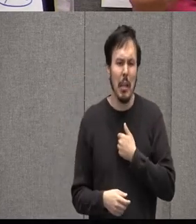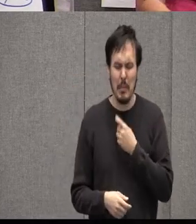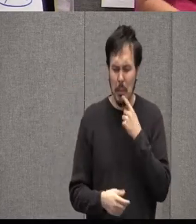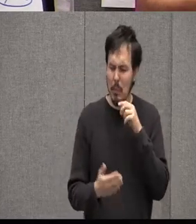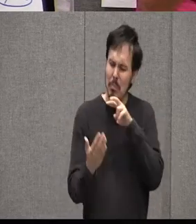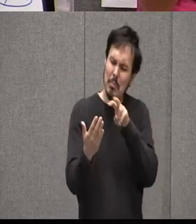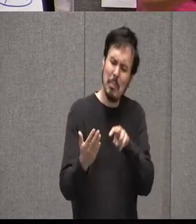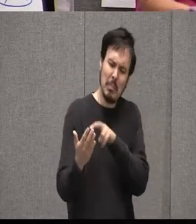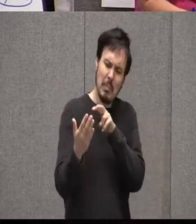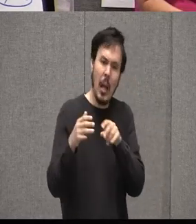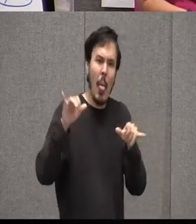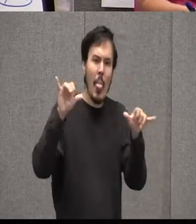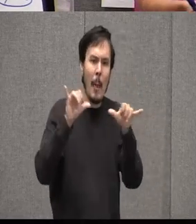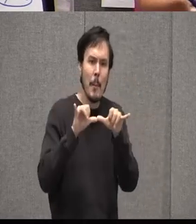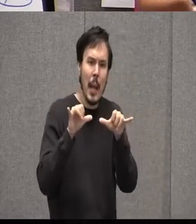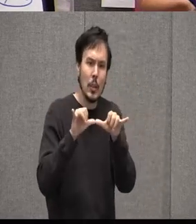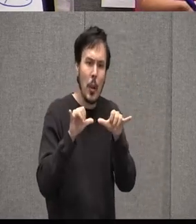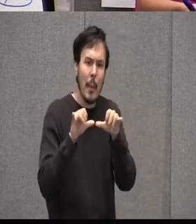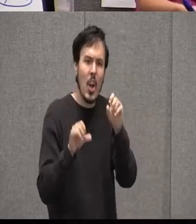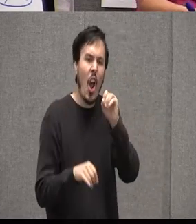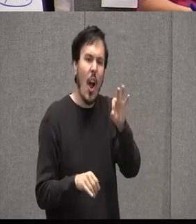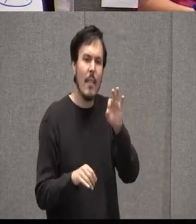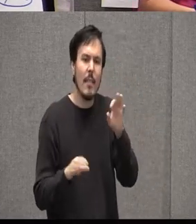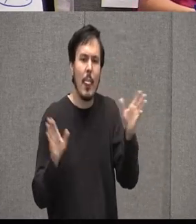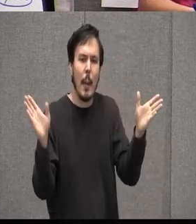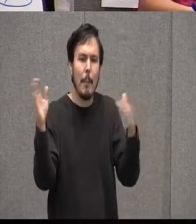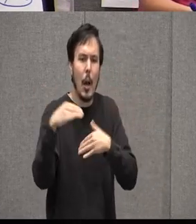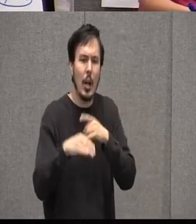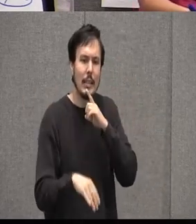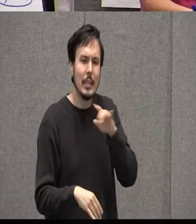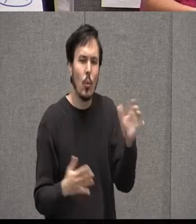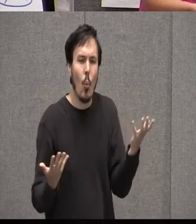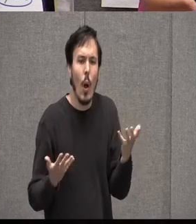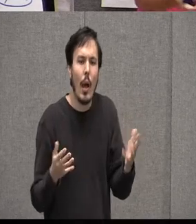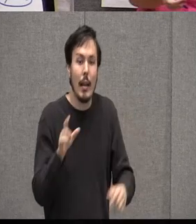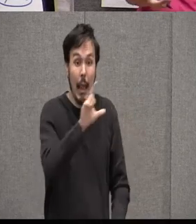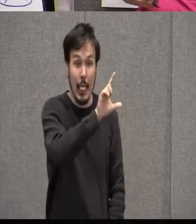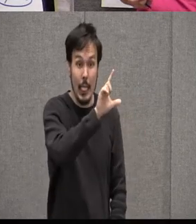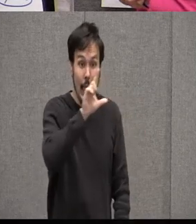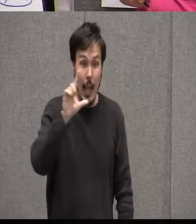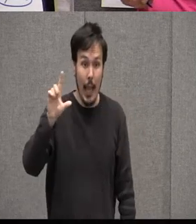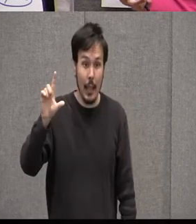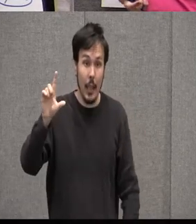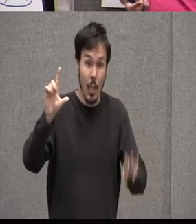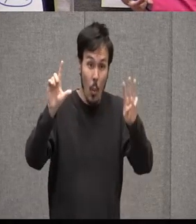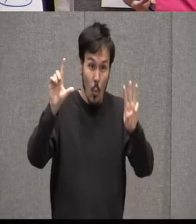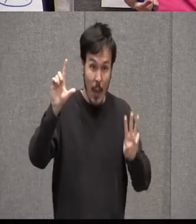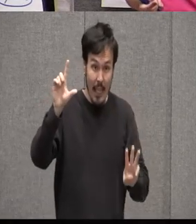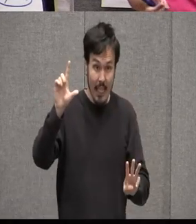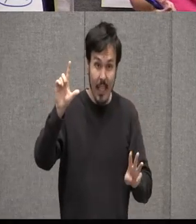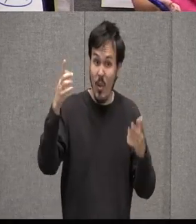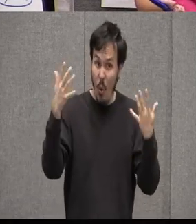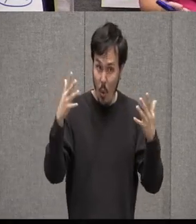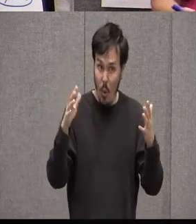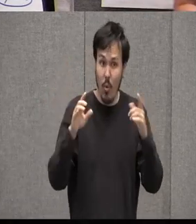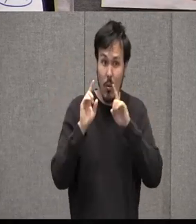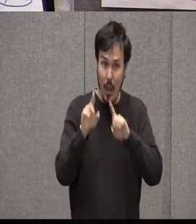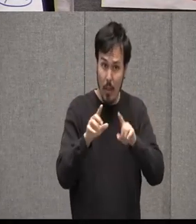the measurements of the box would be? The length and the width. Have we gotten that?